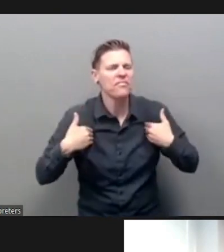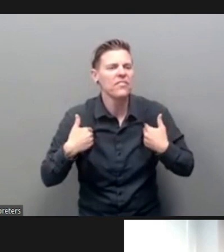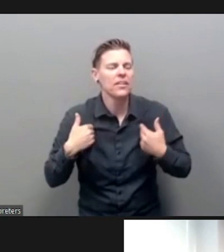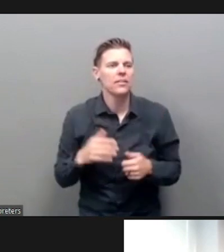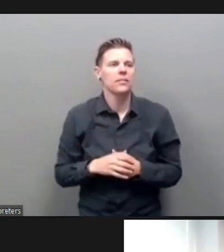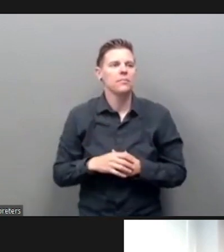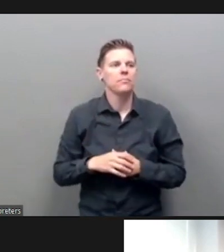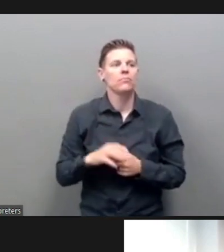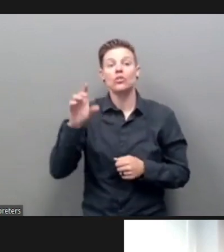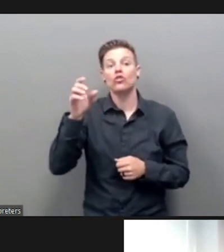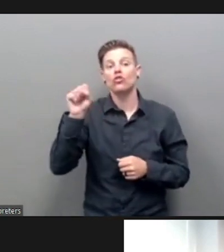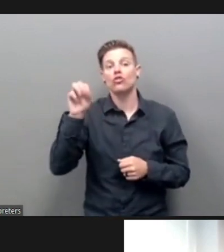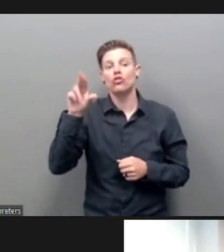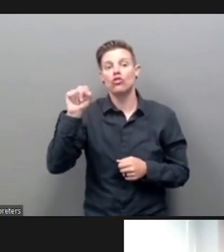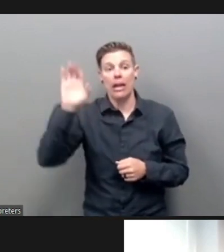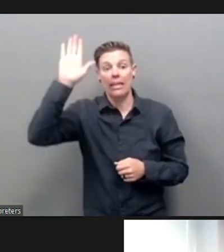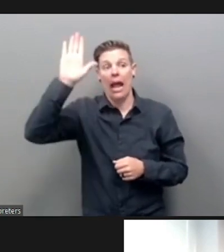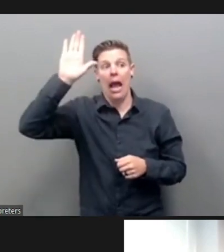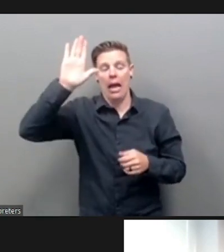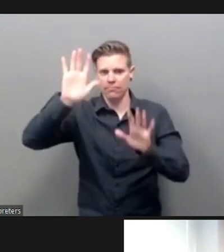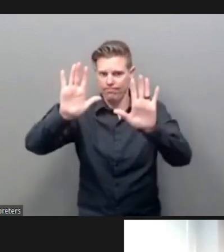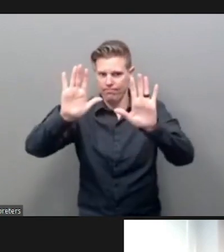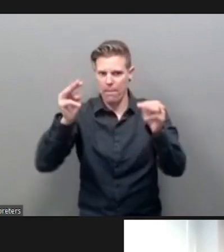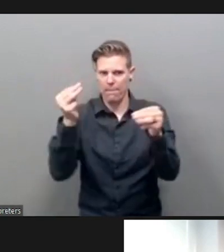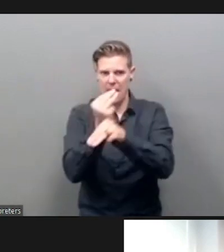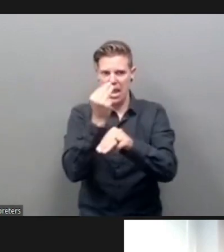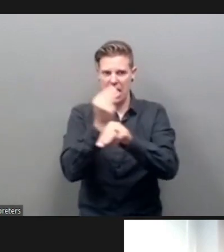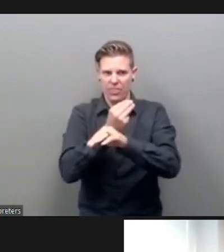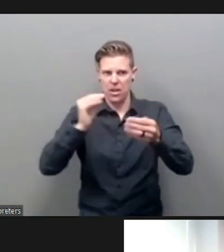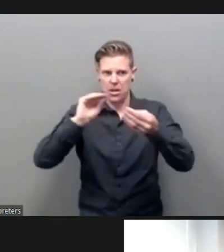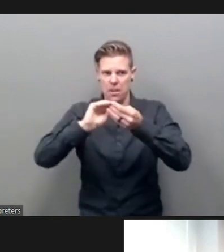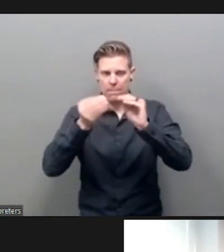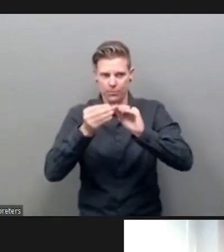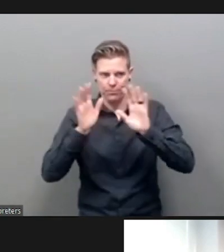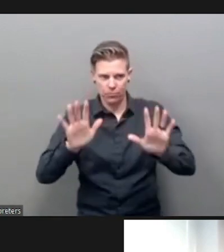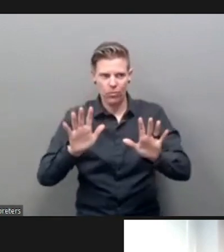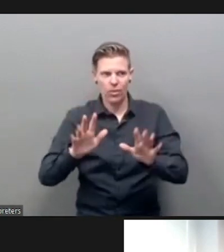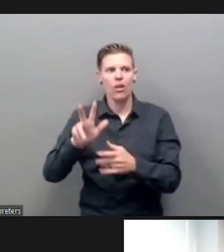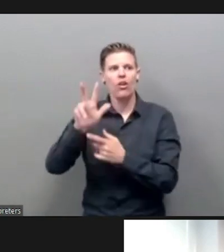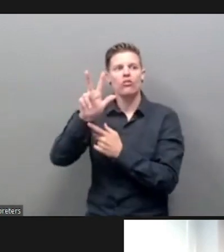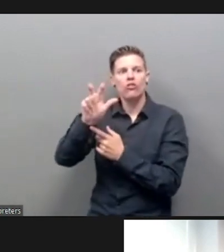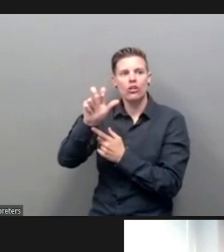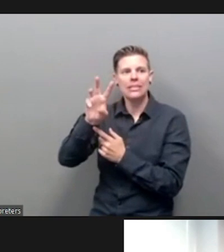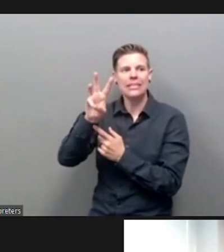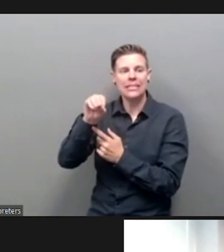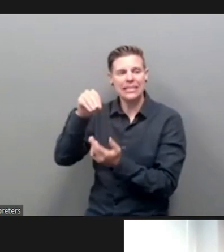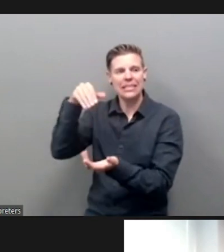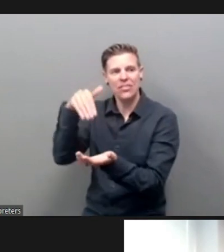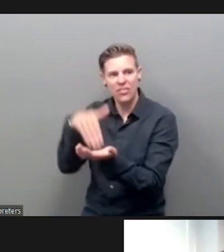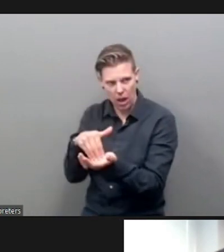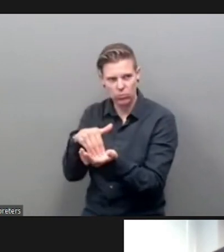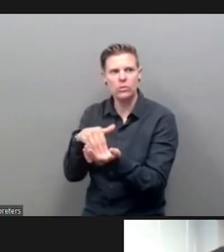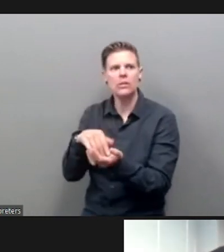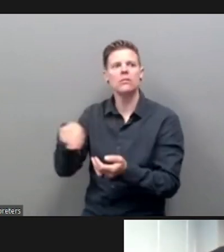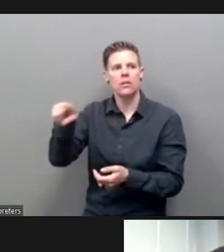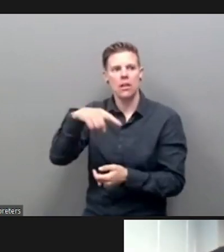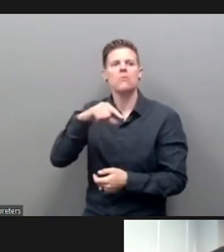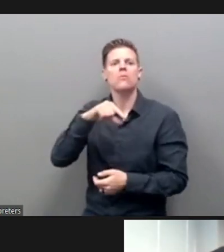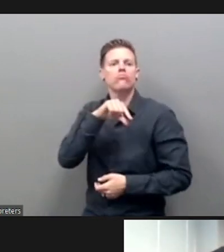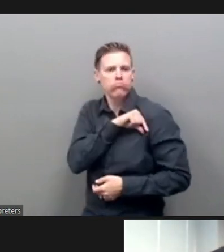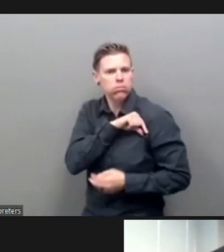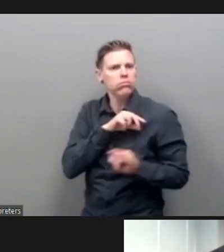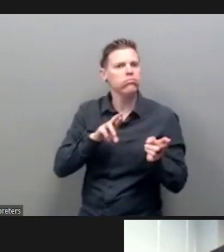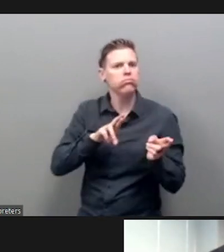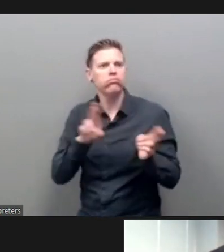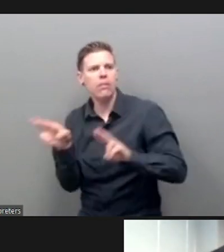the 350,000, that was for people who would be eligible sometime in October. So we still have half the month,